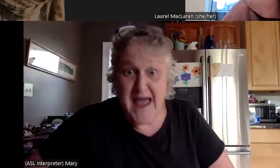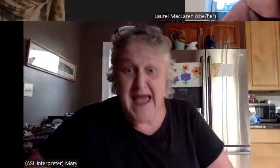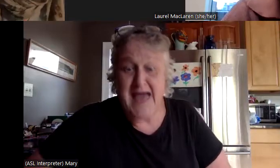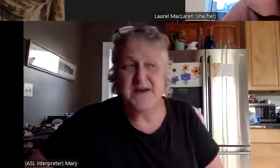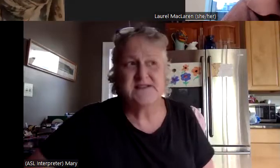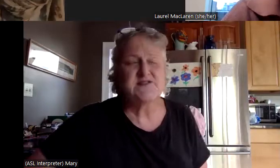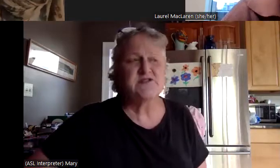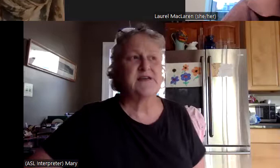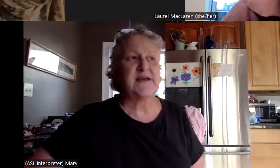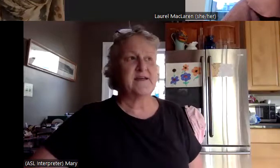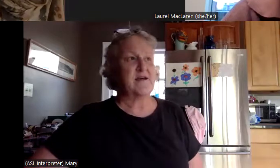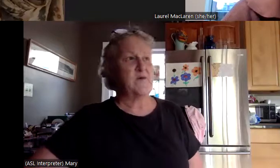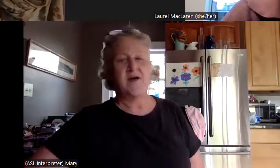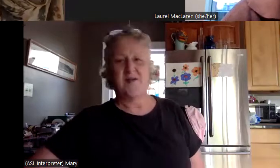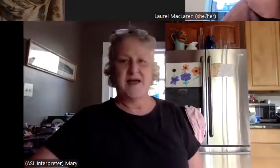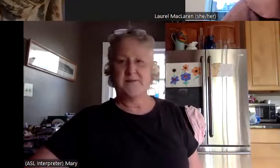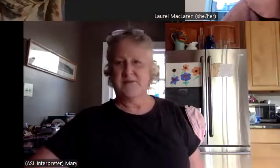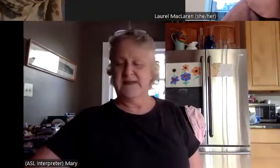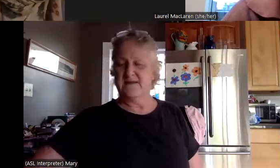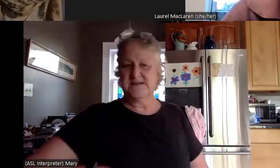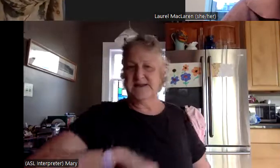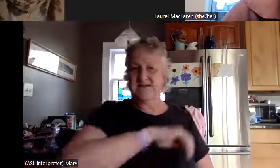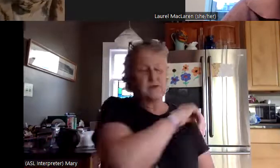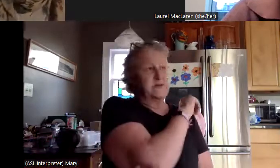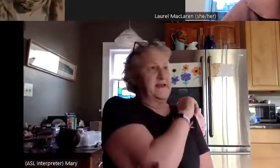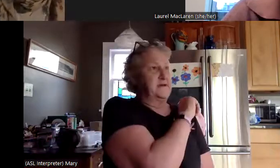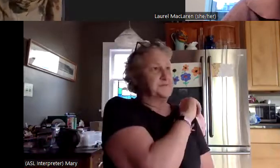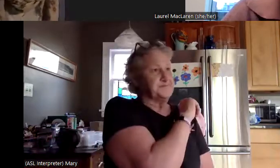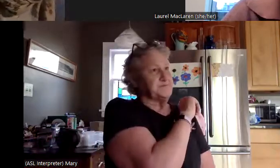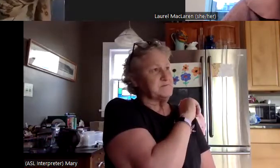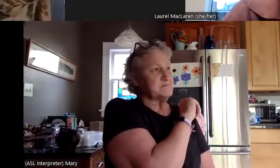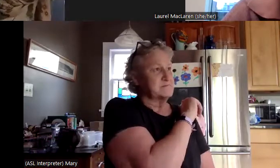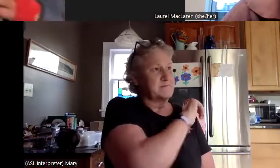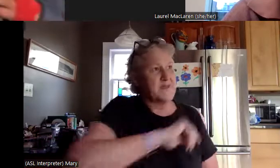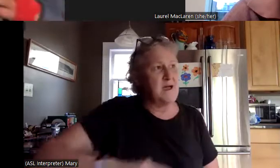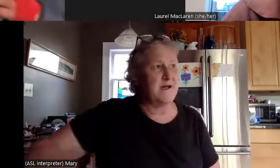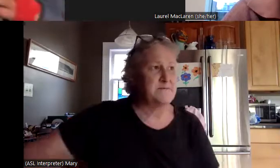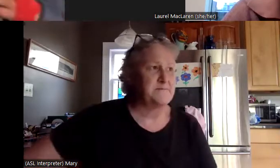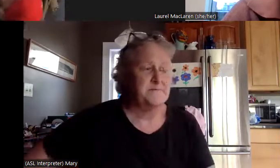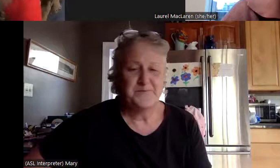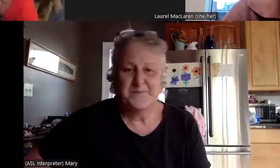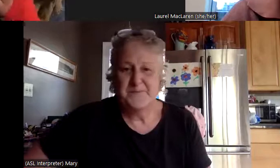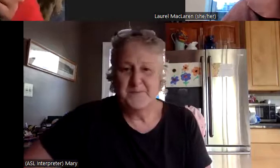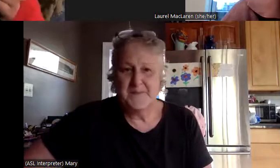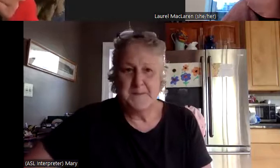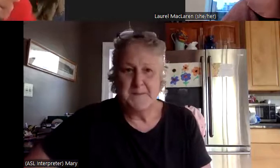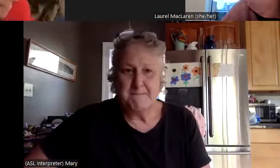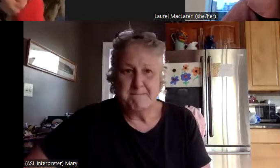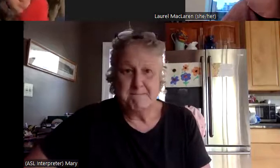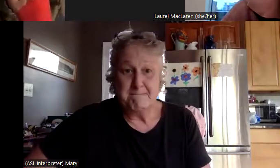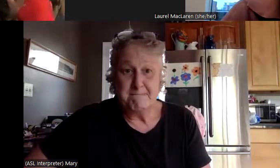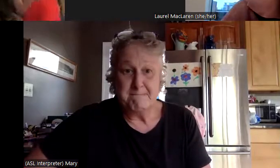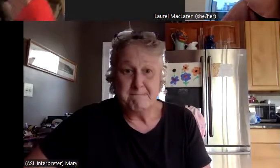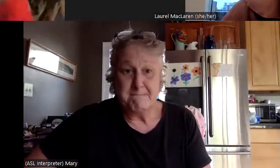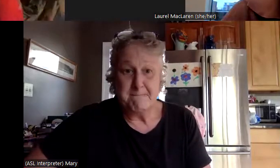late. And my sister's like, He's well, huge. I'm like the snake doula now. That's pretty amazing. I wonder why